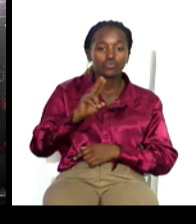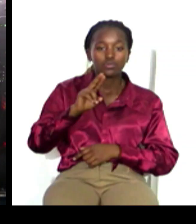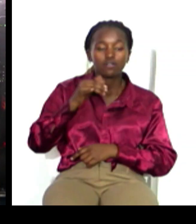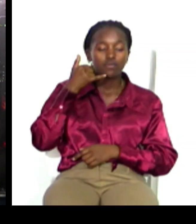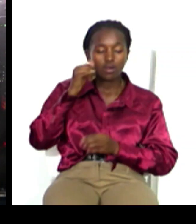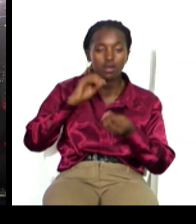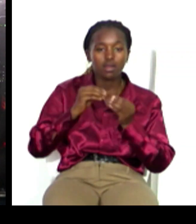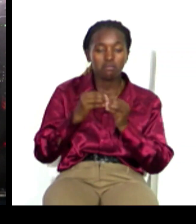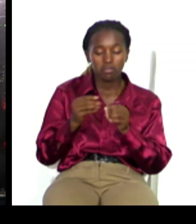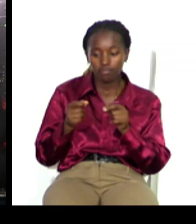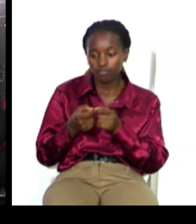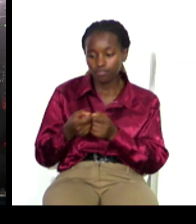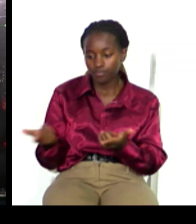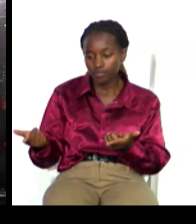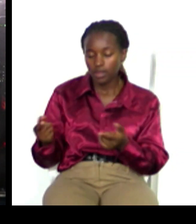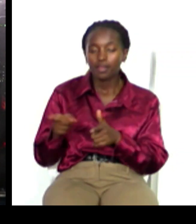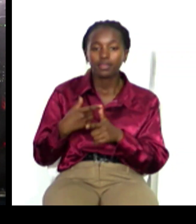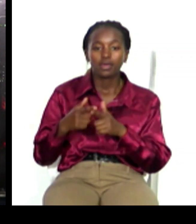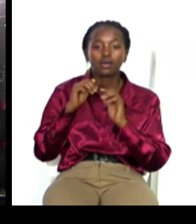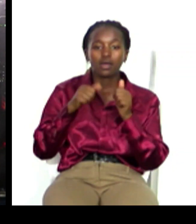0111980384,